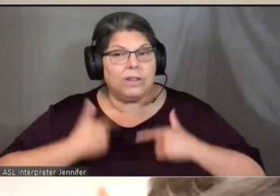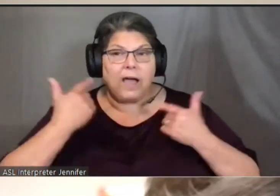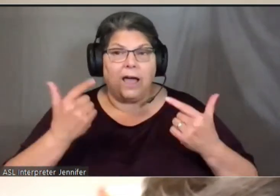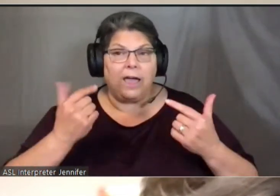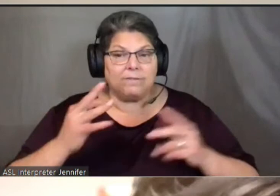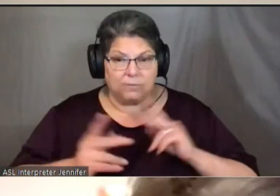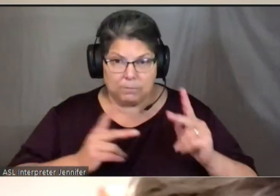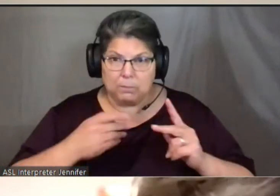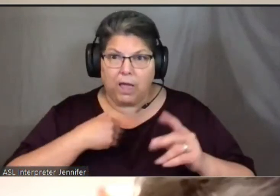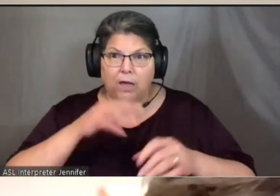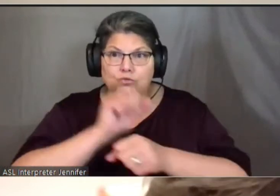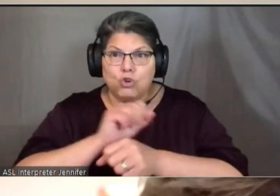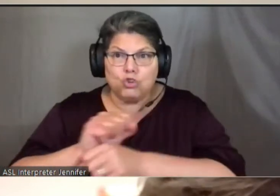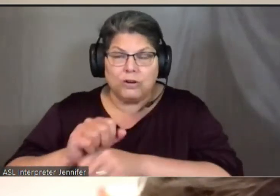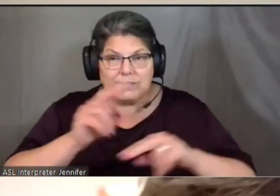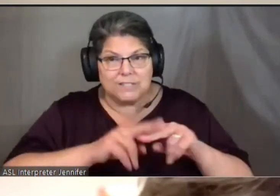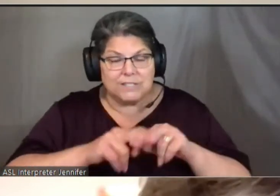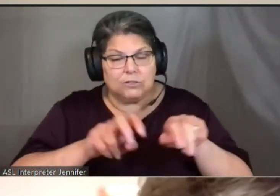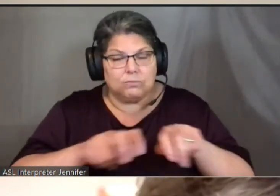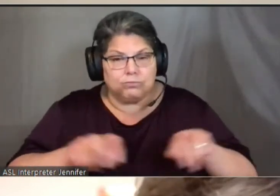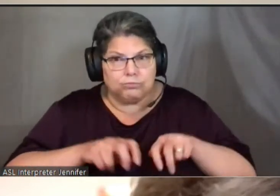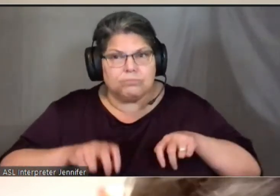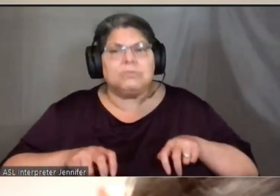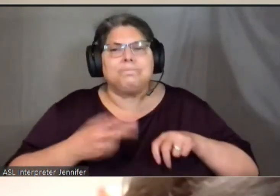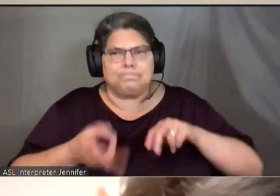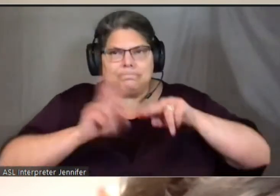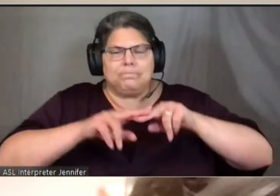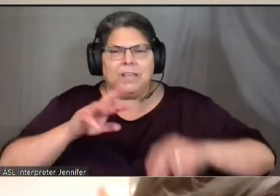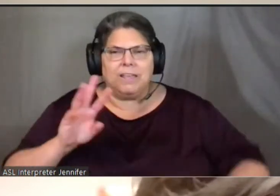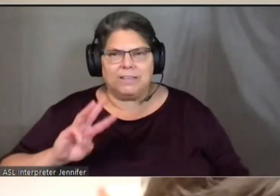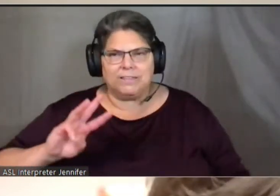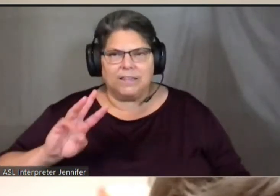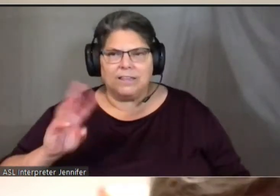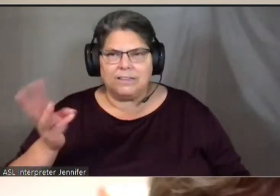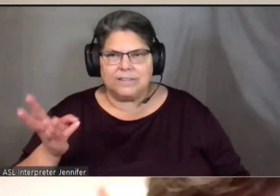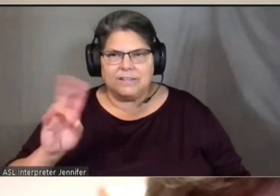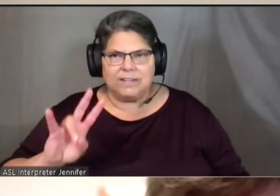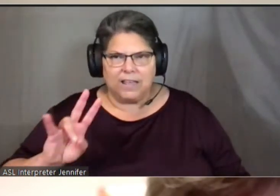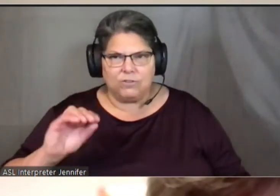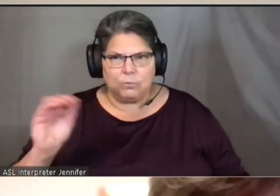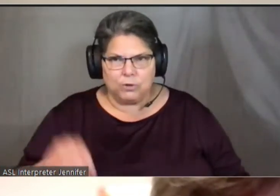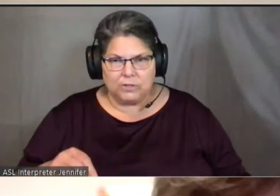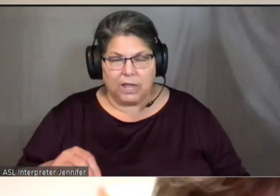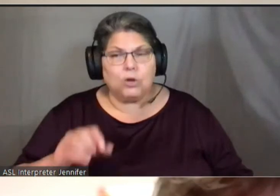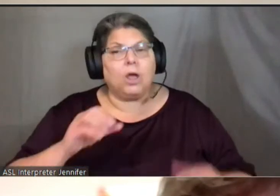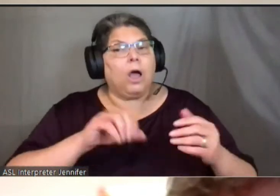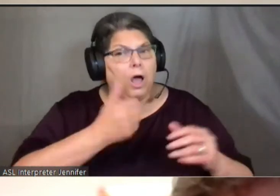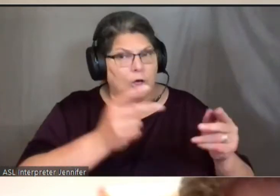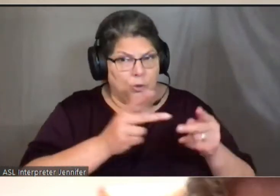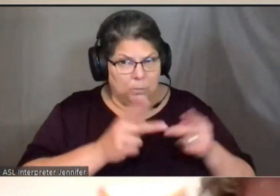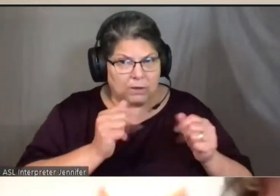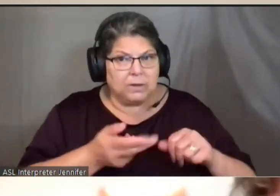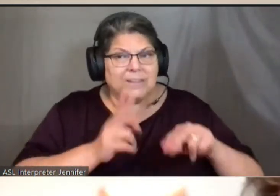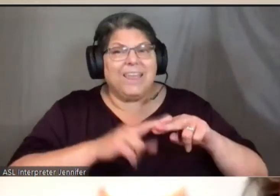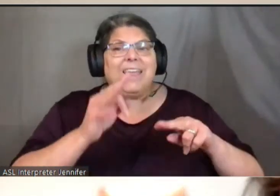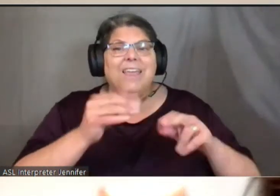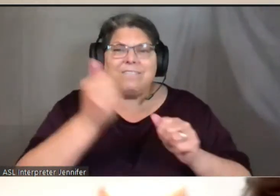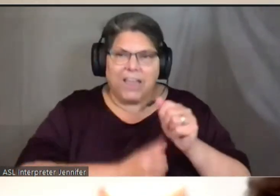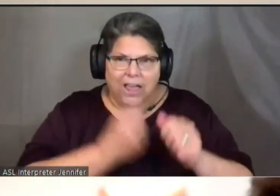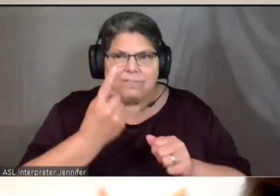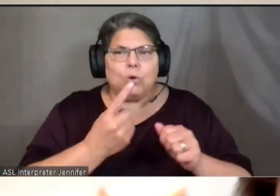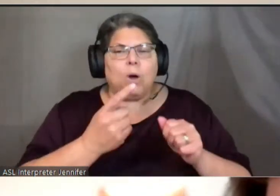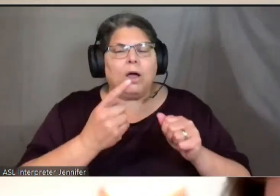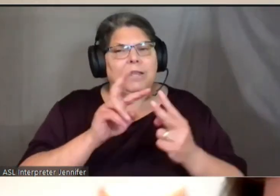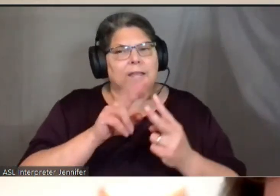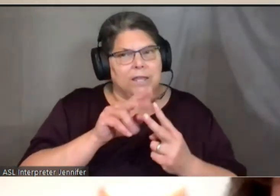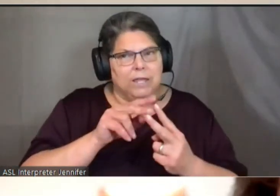be 67%. So I just found one, but the others can also bonus if they are all vaccinated or tested